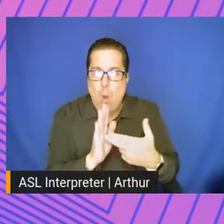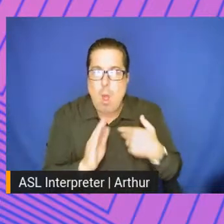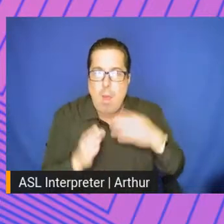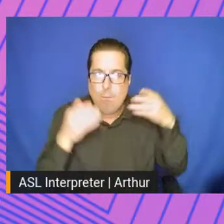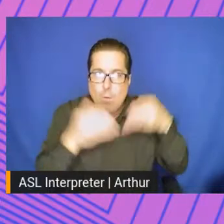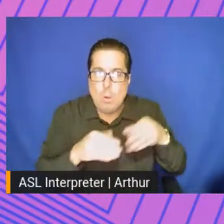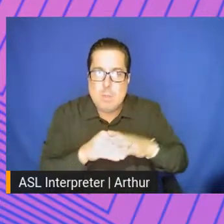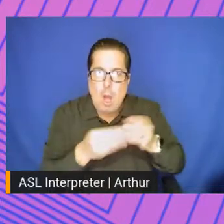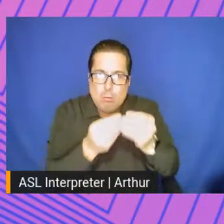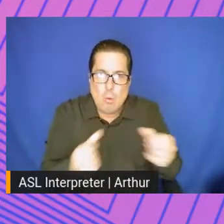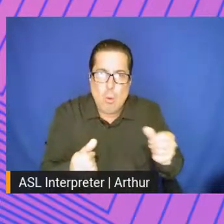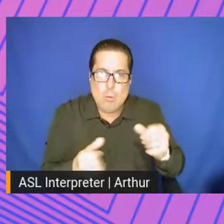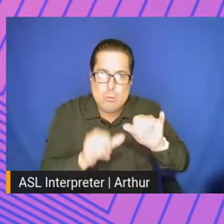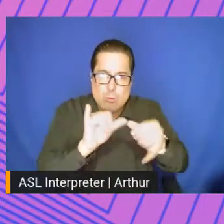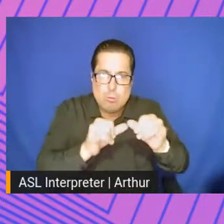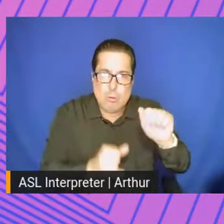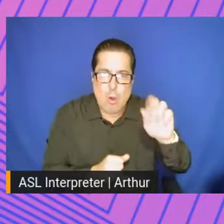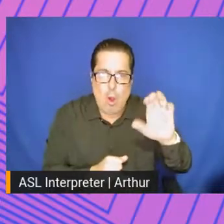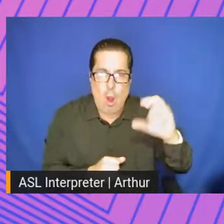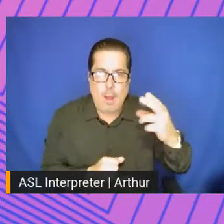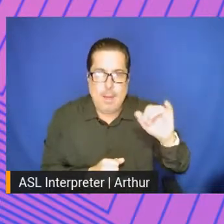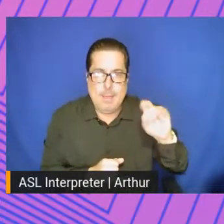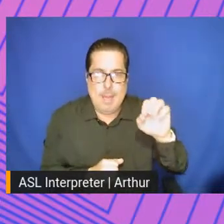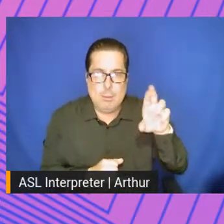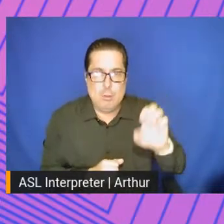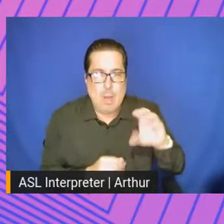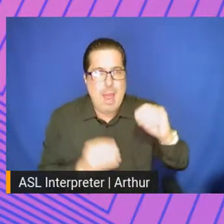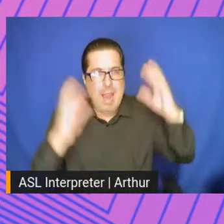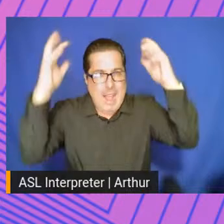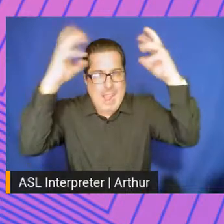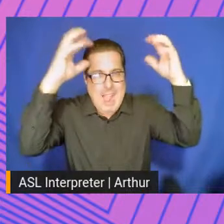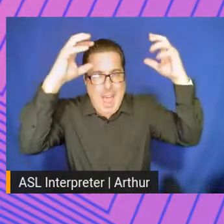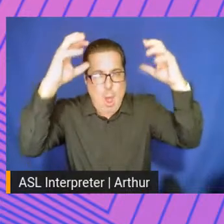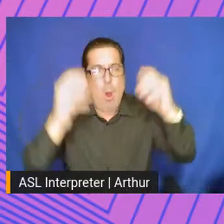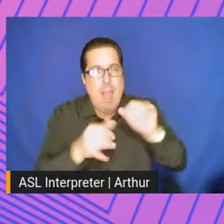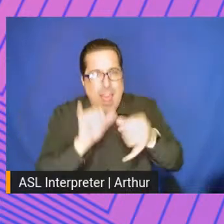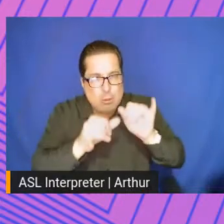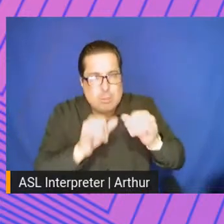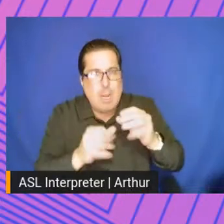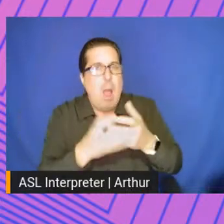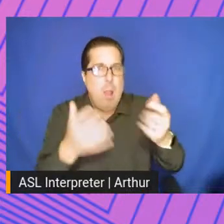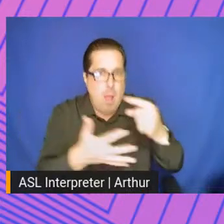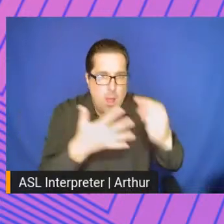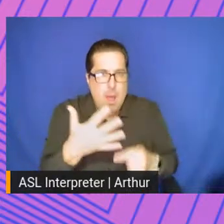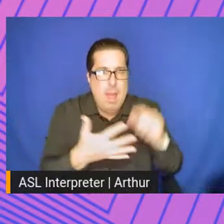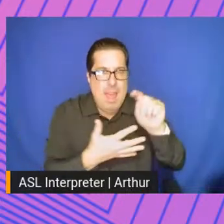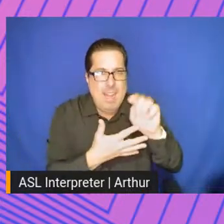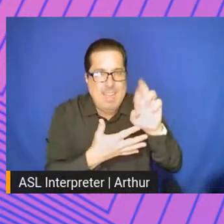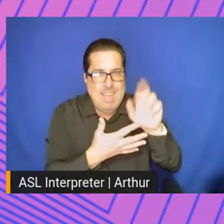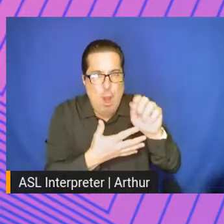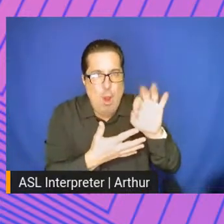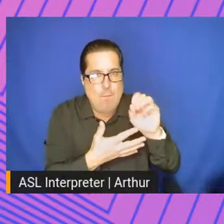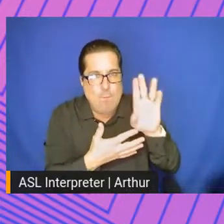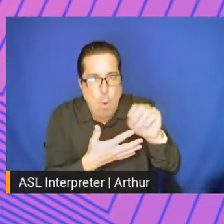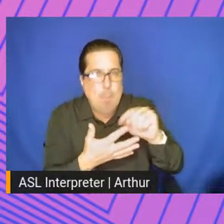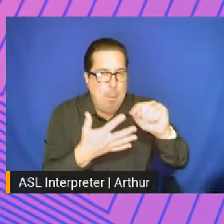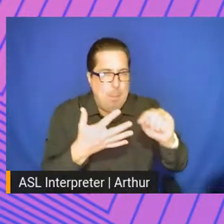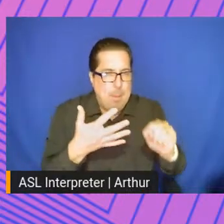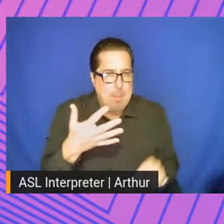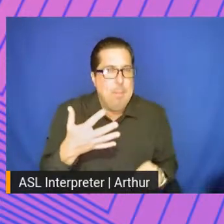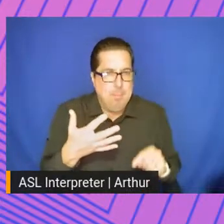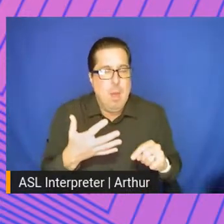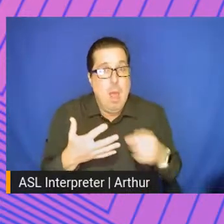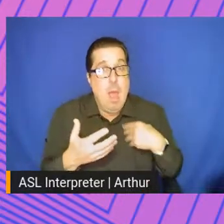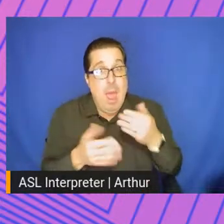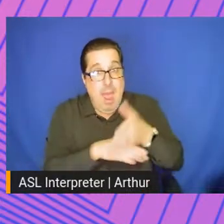solution architecture and cloud engineering, doing a lot of automation engineering with tools like Terraform. And after that, I